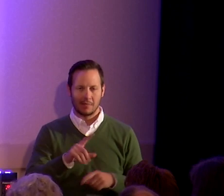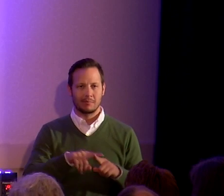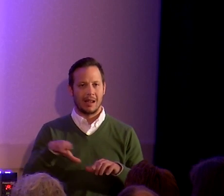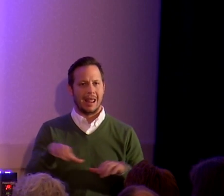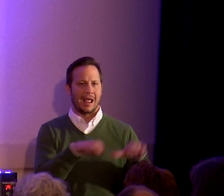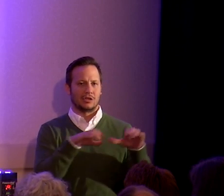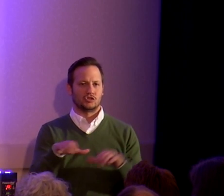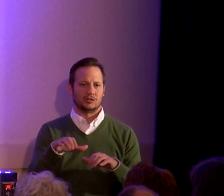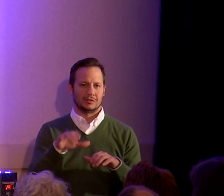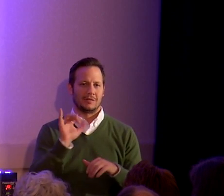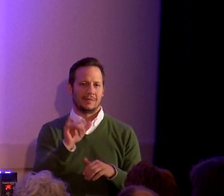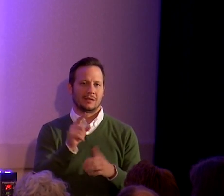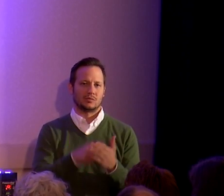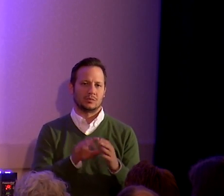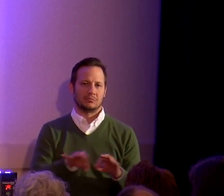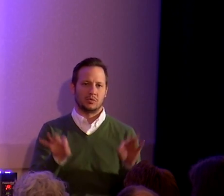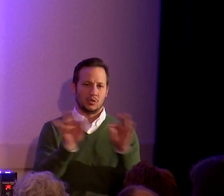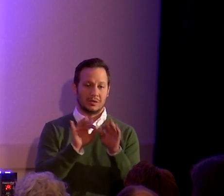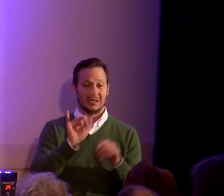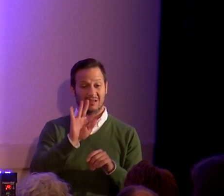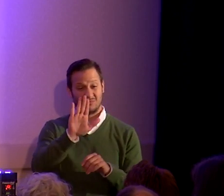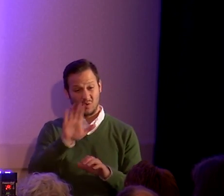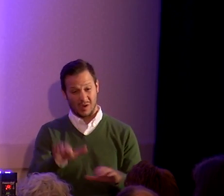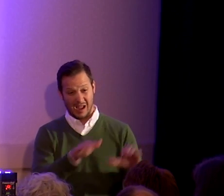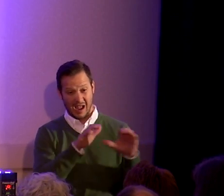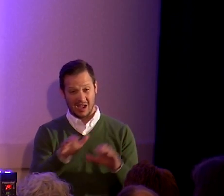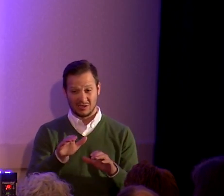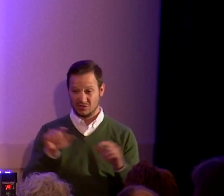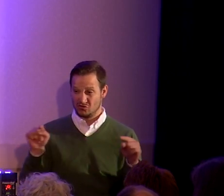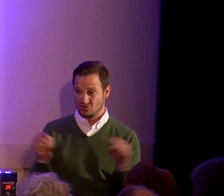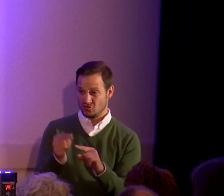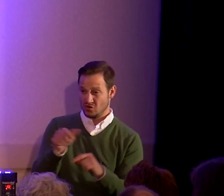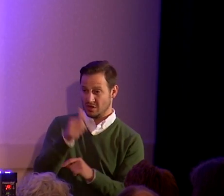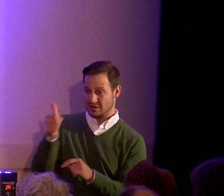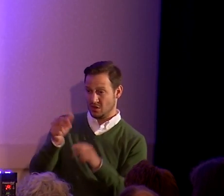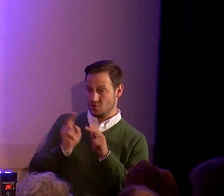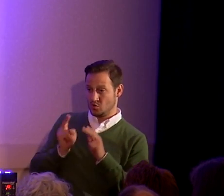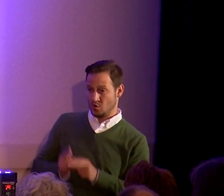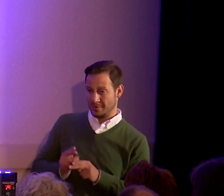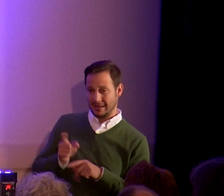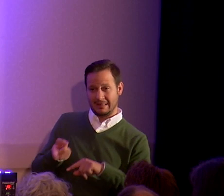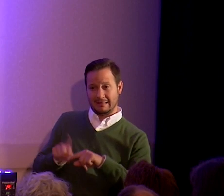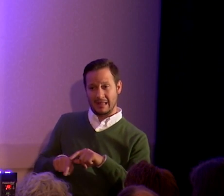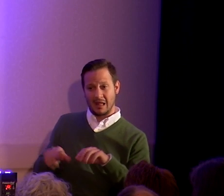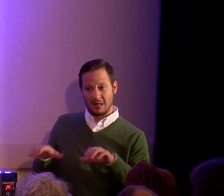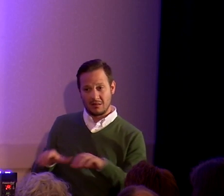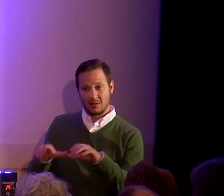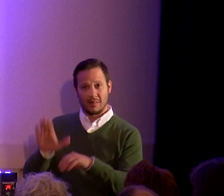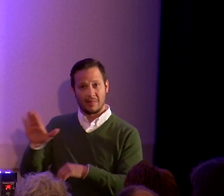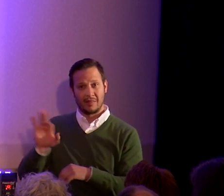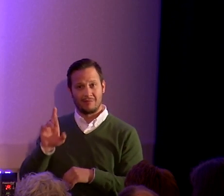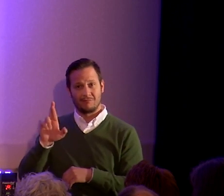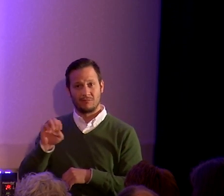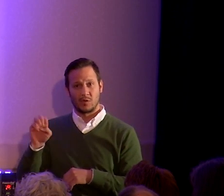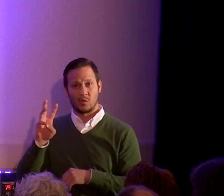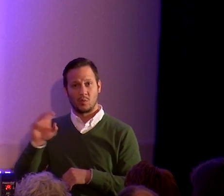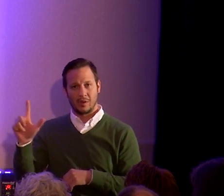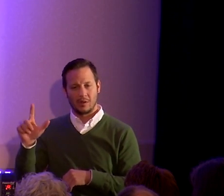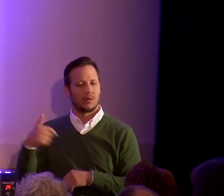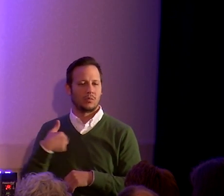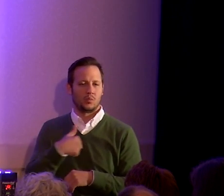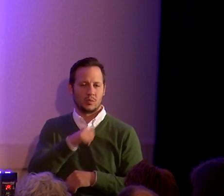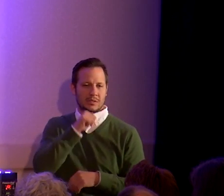by. And if your actions are depriving another human being of their opportunity to practice their free will, well, then those actions will not be